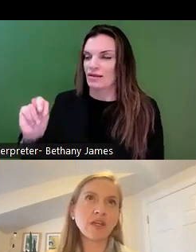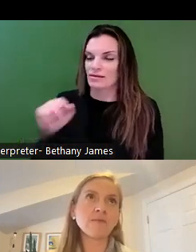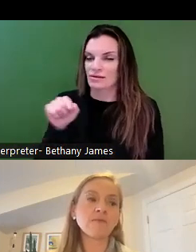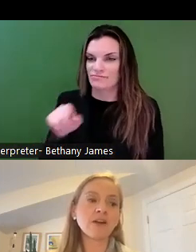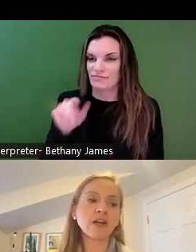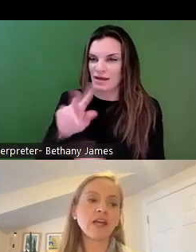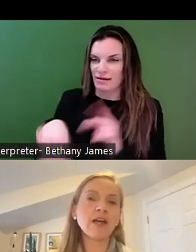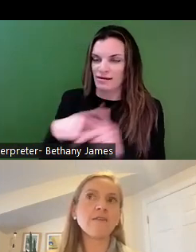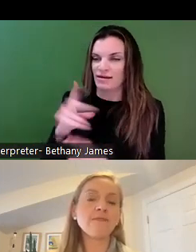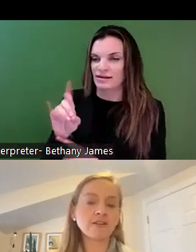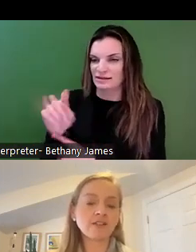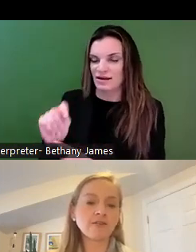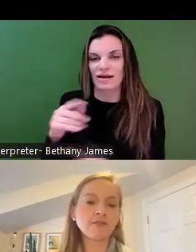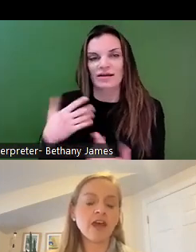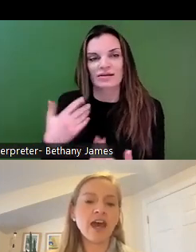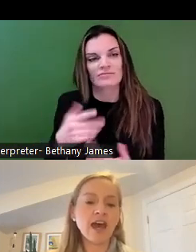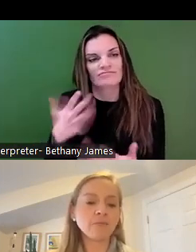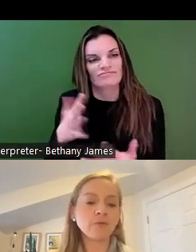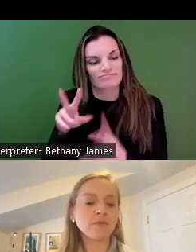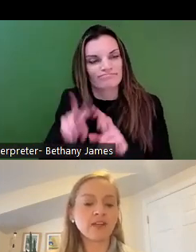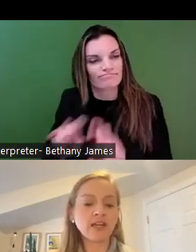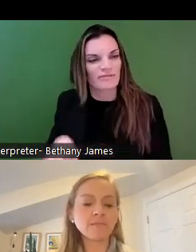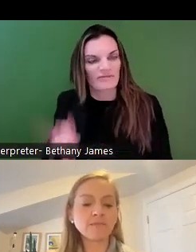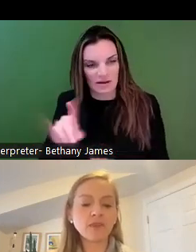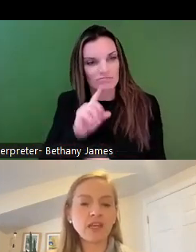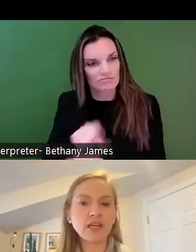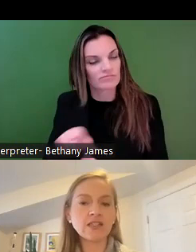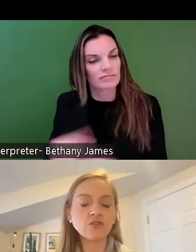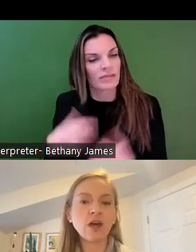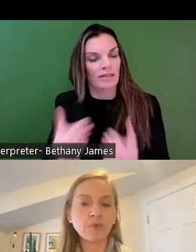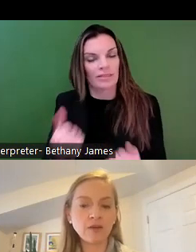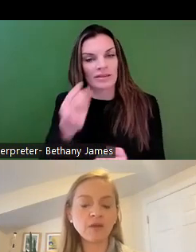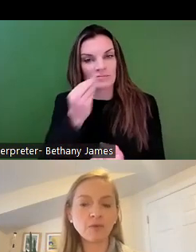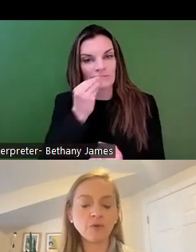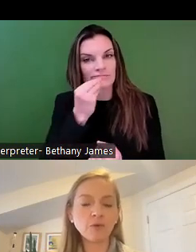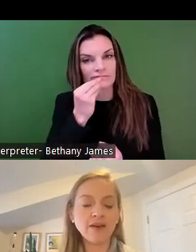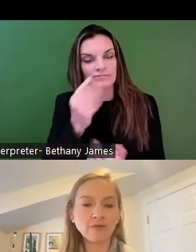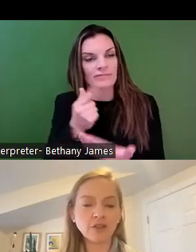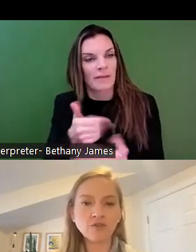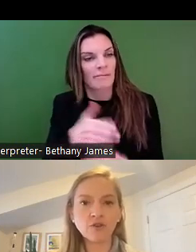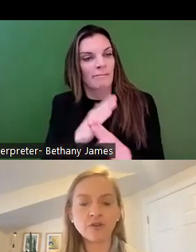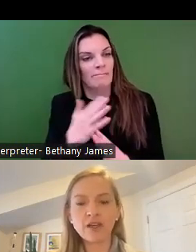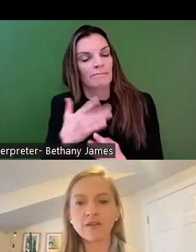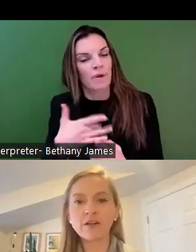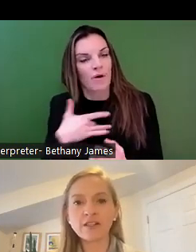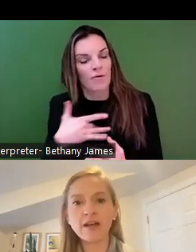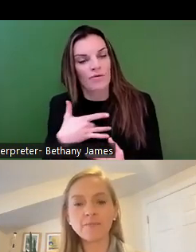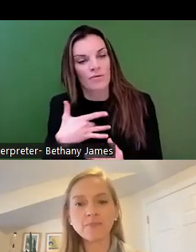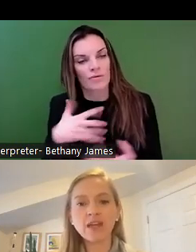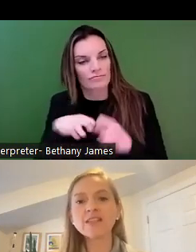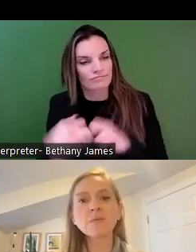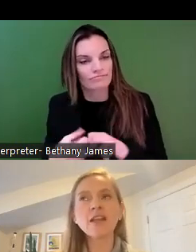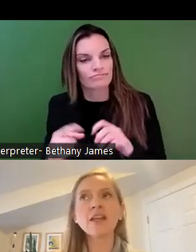to be very effective at both preventing and helping people after stroke and heart